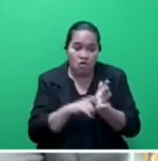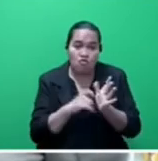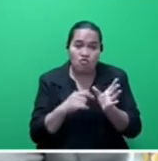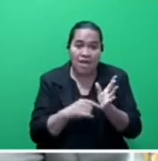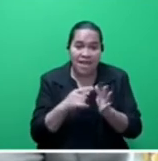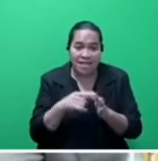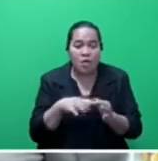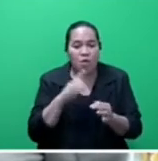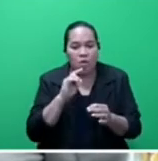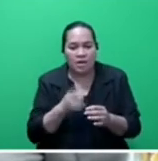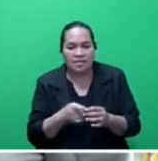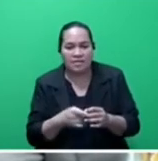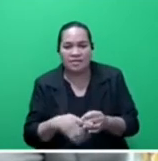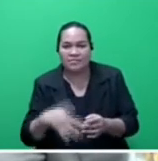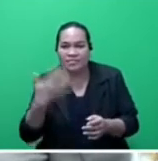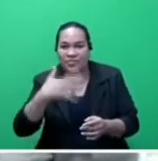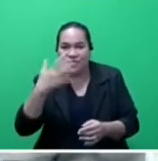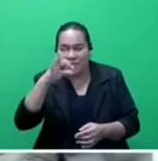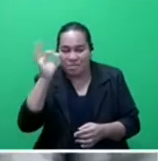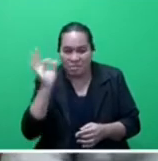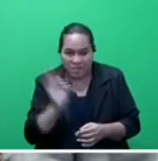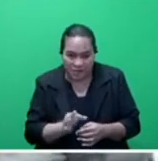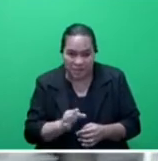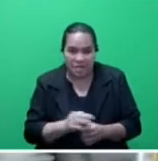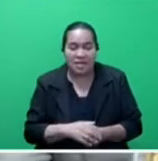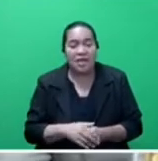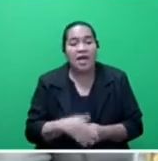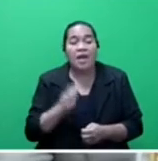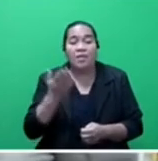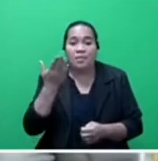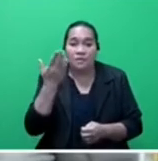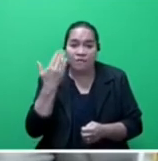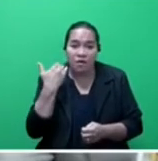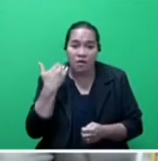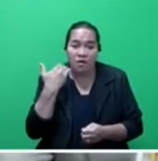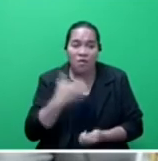profits remitted to overseas head office, and we used to